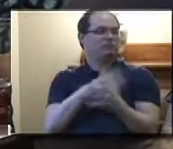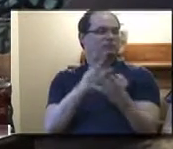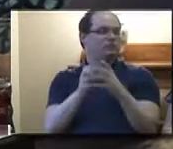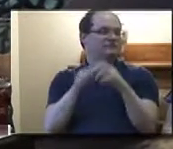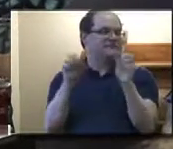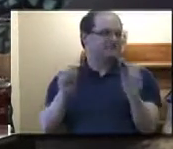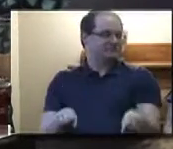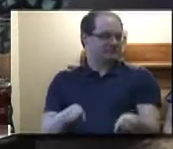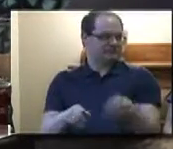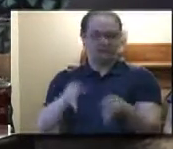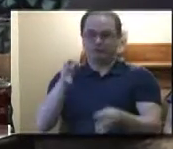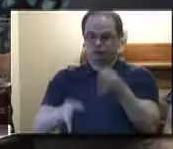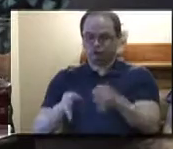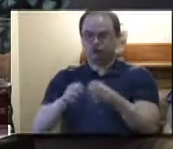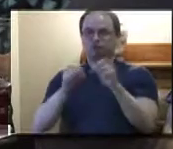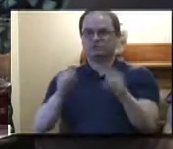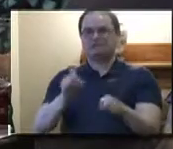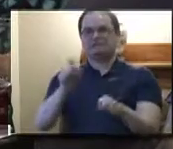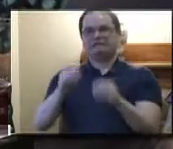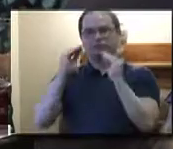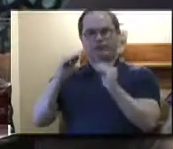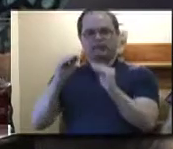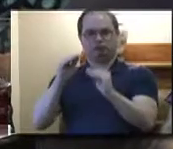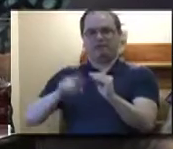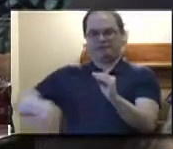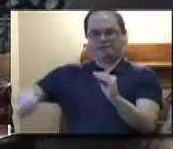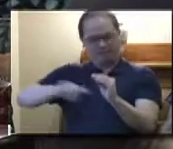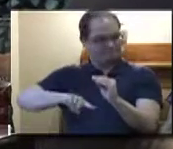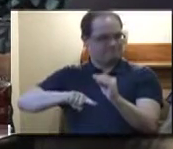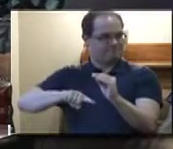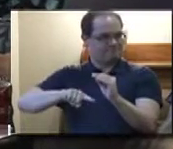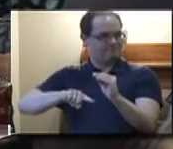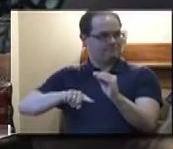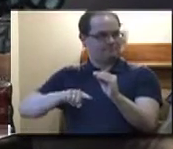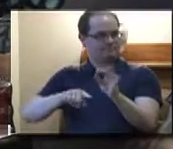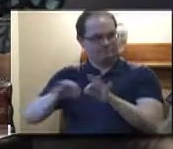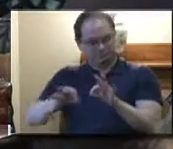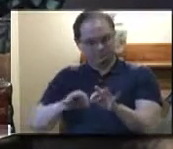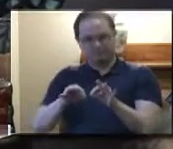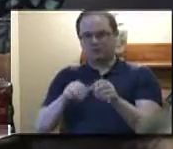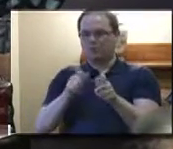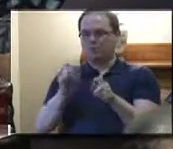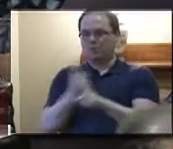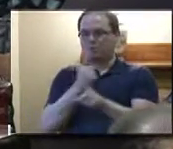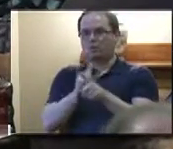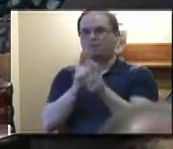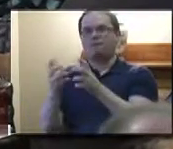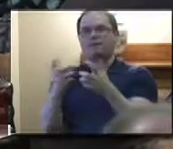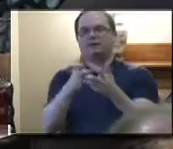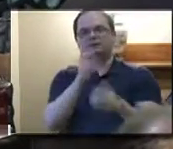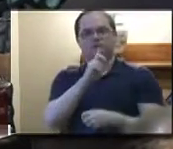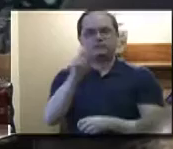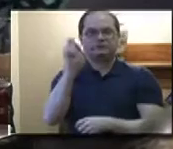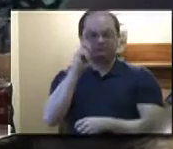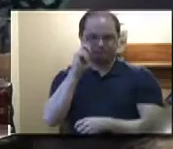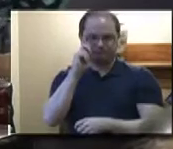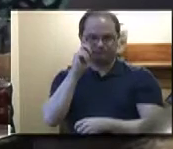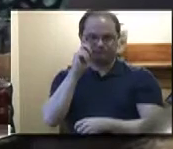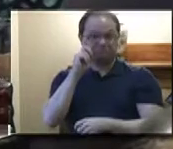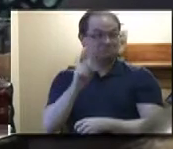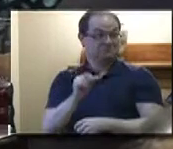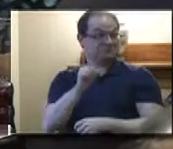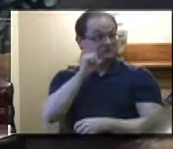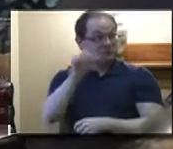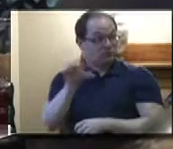system and the judicial system need education on how to accommodate deaf inmates. Because if they